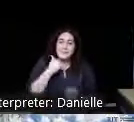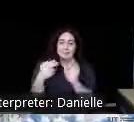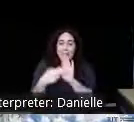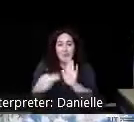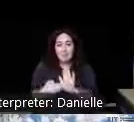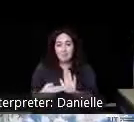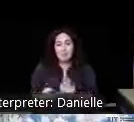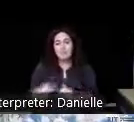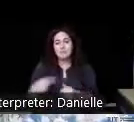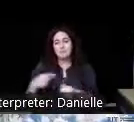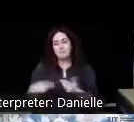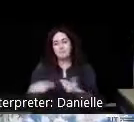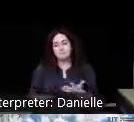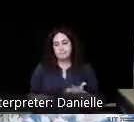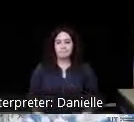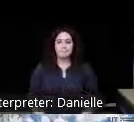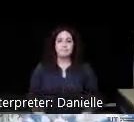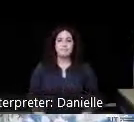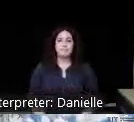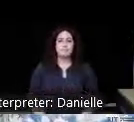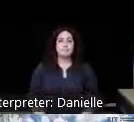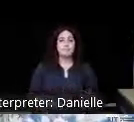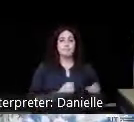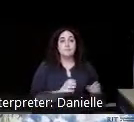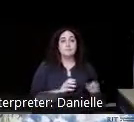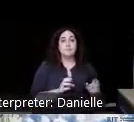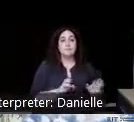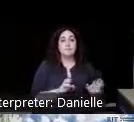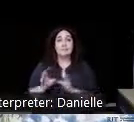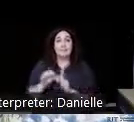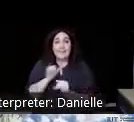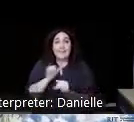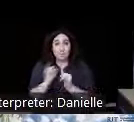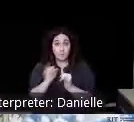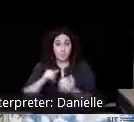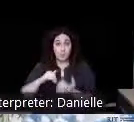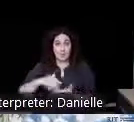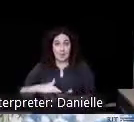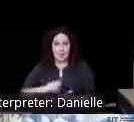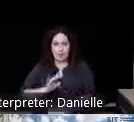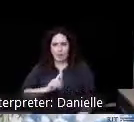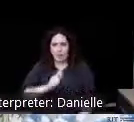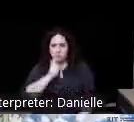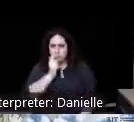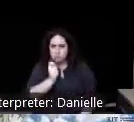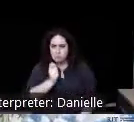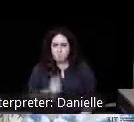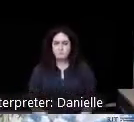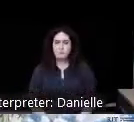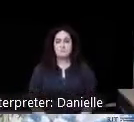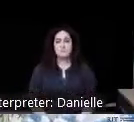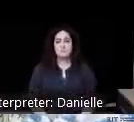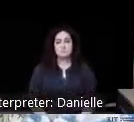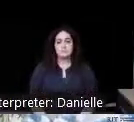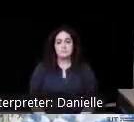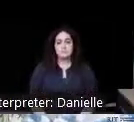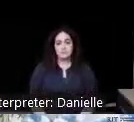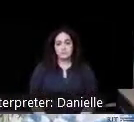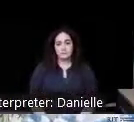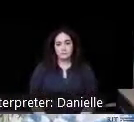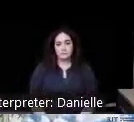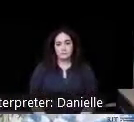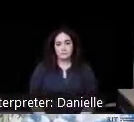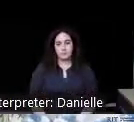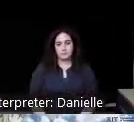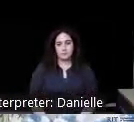So the results of our interviews was very enlightening. So we kind of, I mentioned that we took the findings of this kind